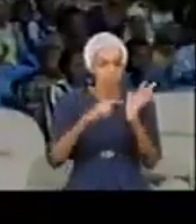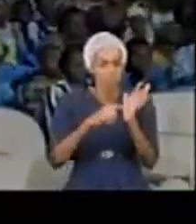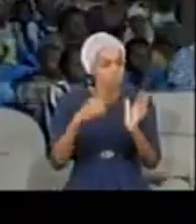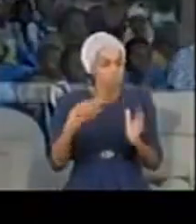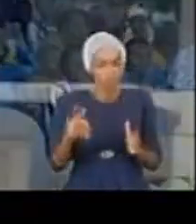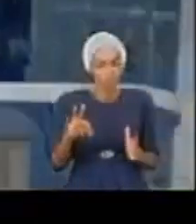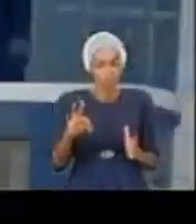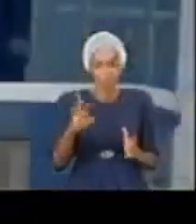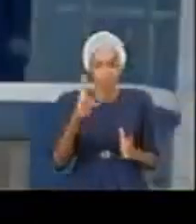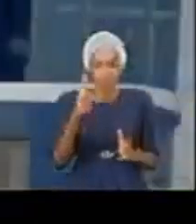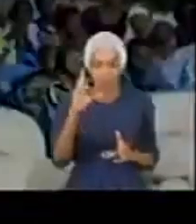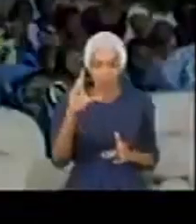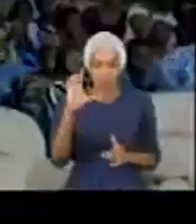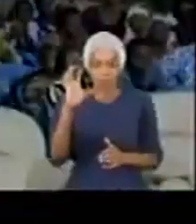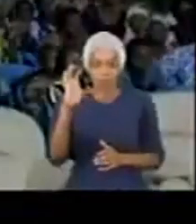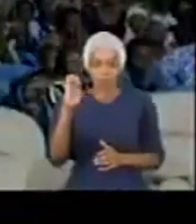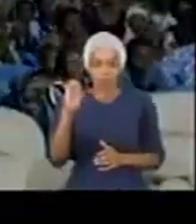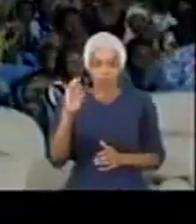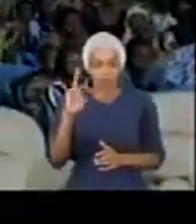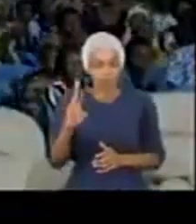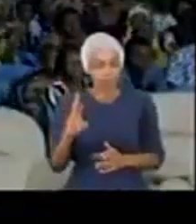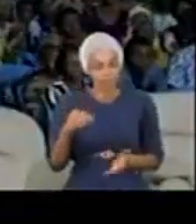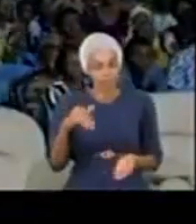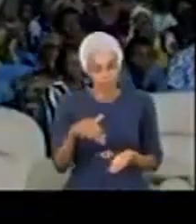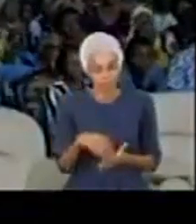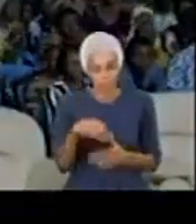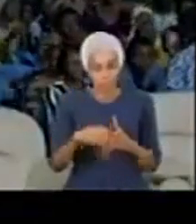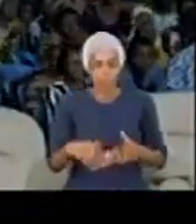You can do better than that.